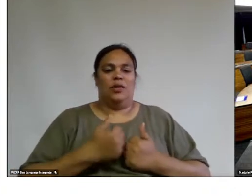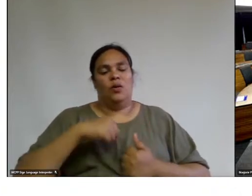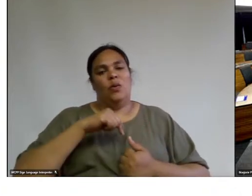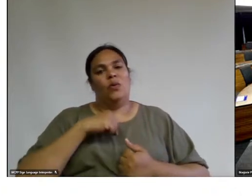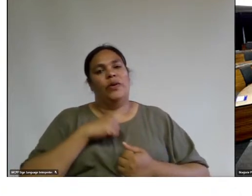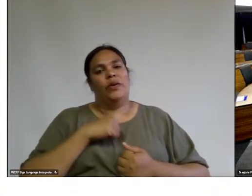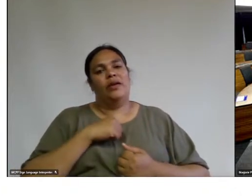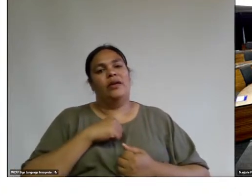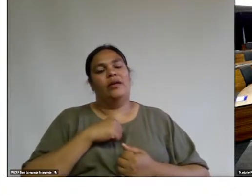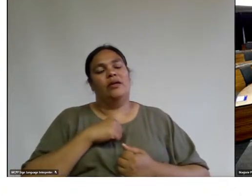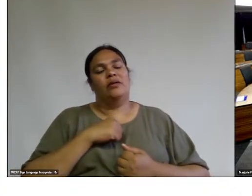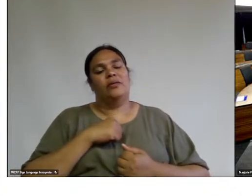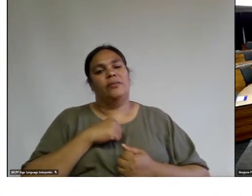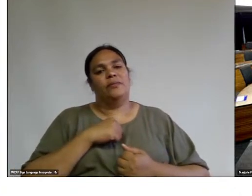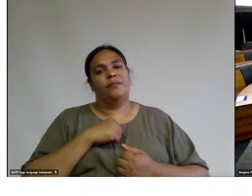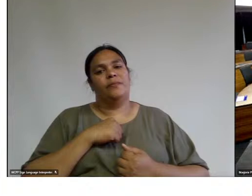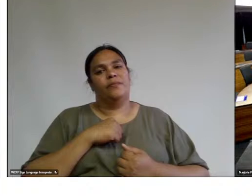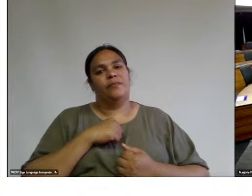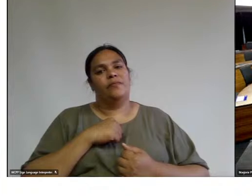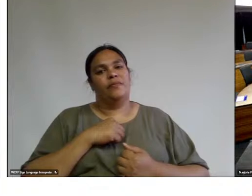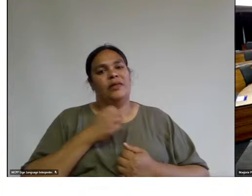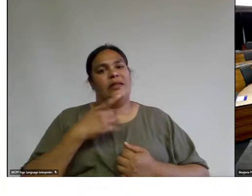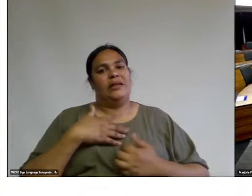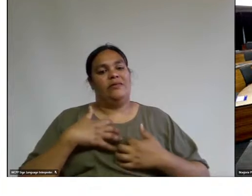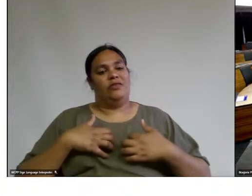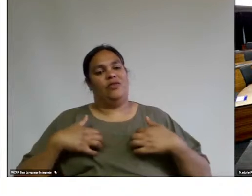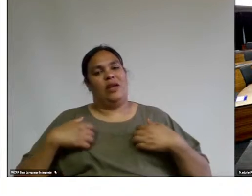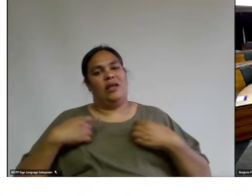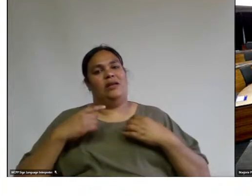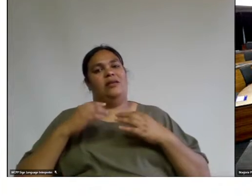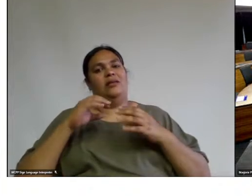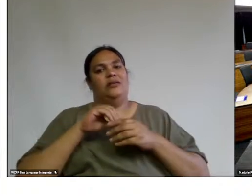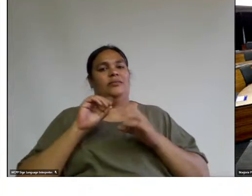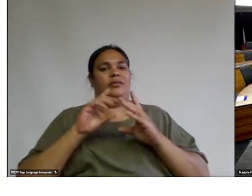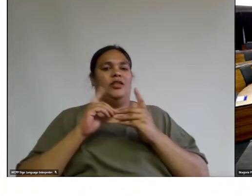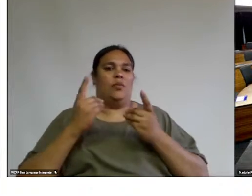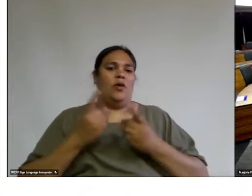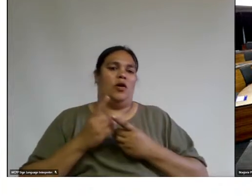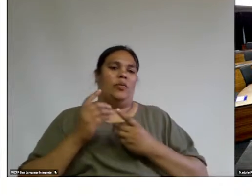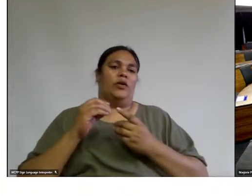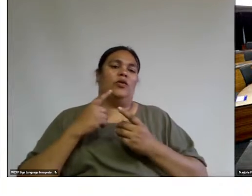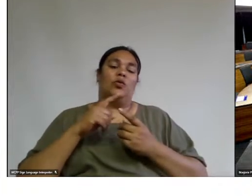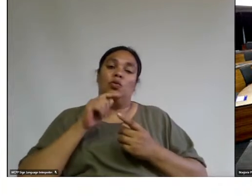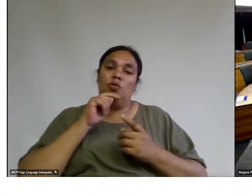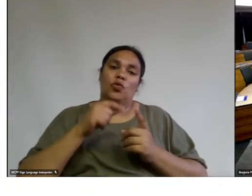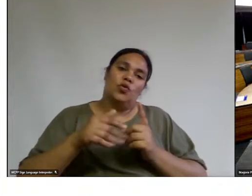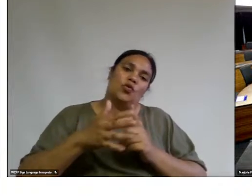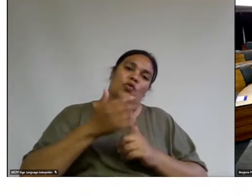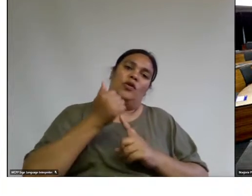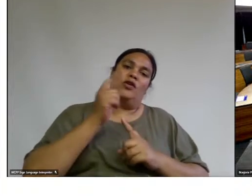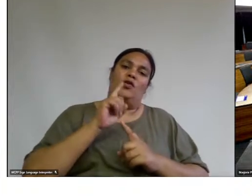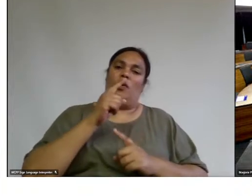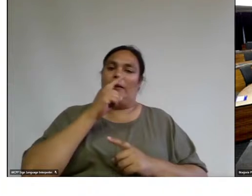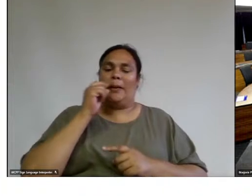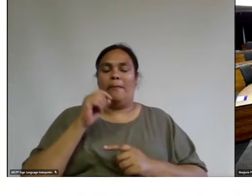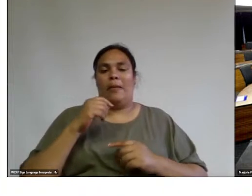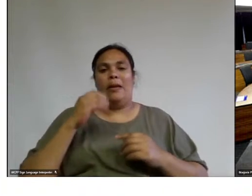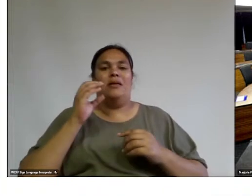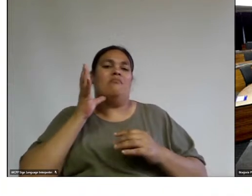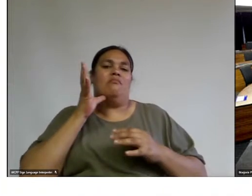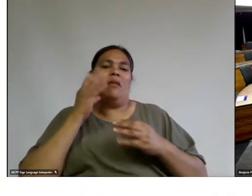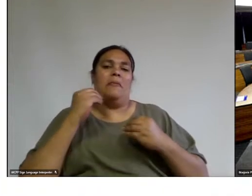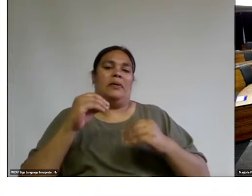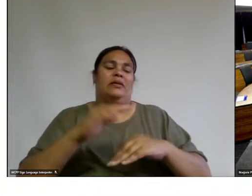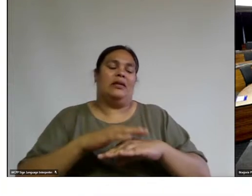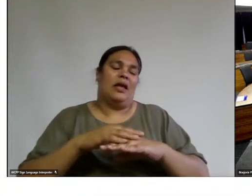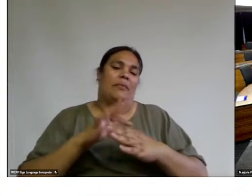actually constrain such a department to actually reach what we call a peak in a clean